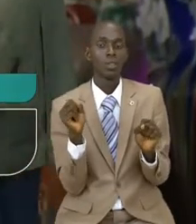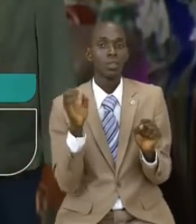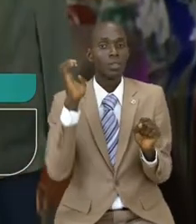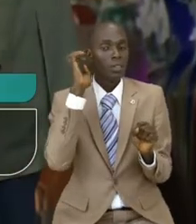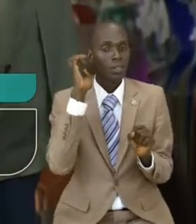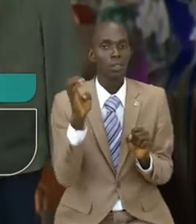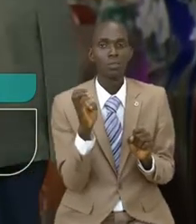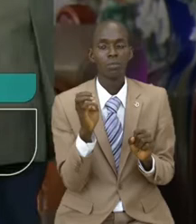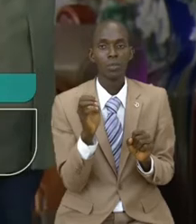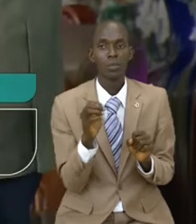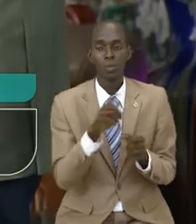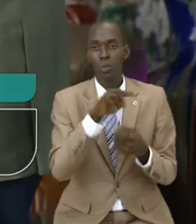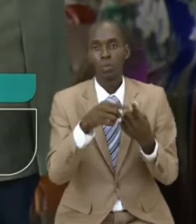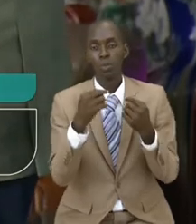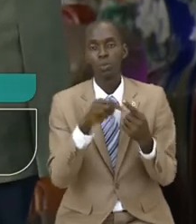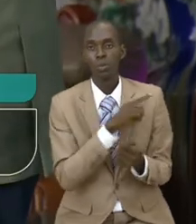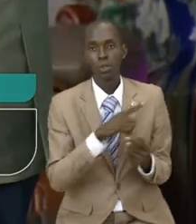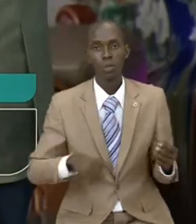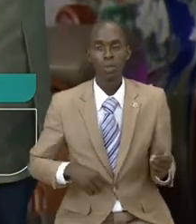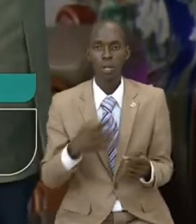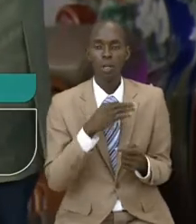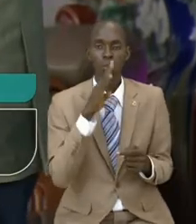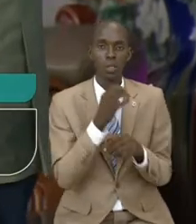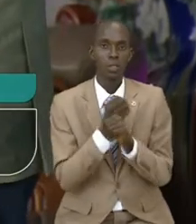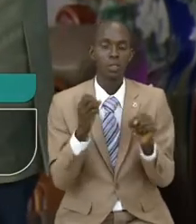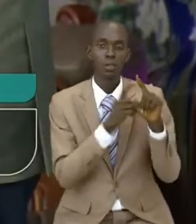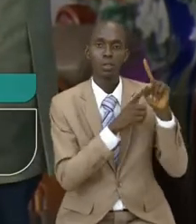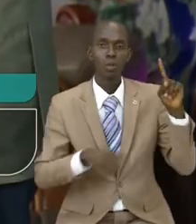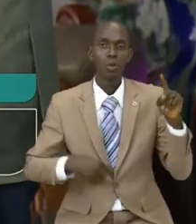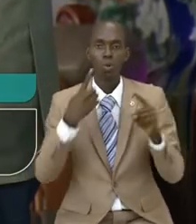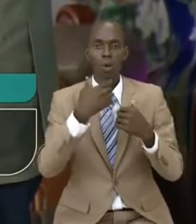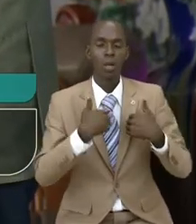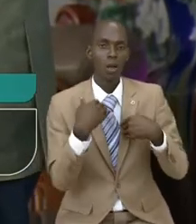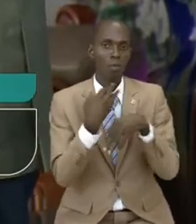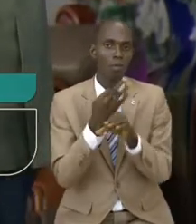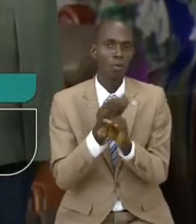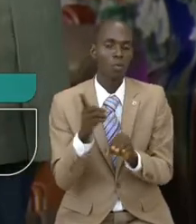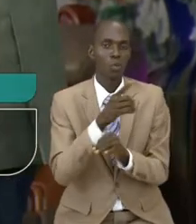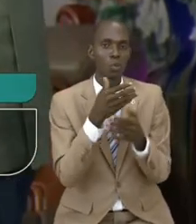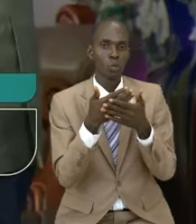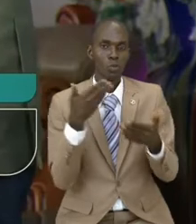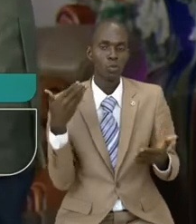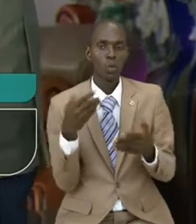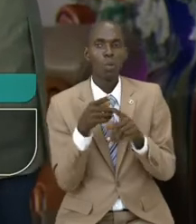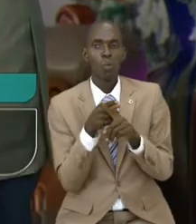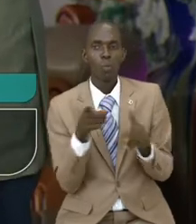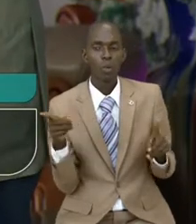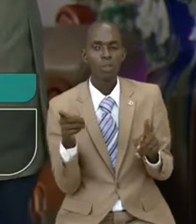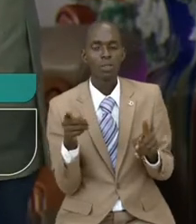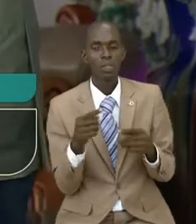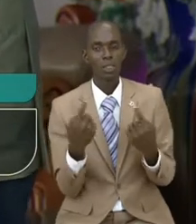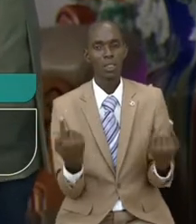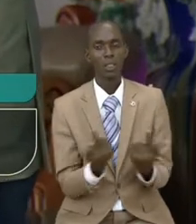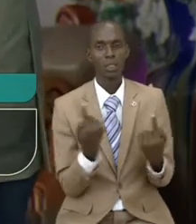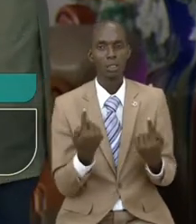saved, the Lord who had formed you before, but sin deformed